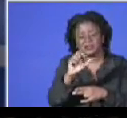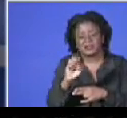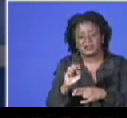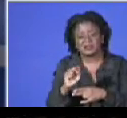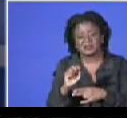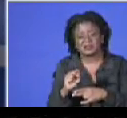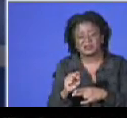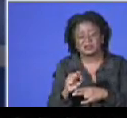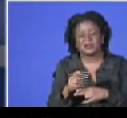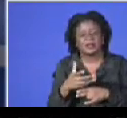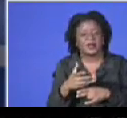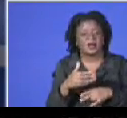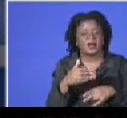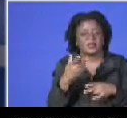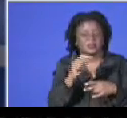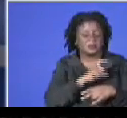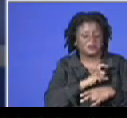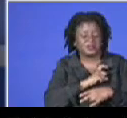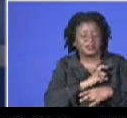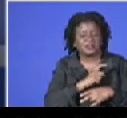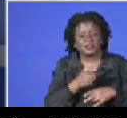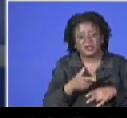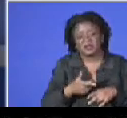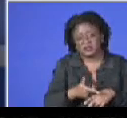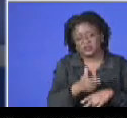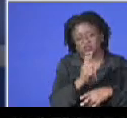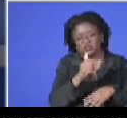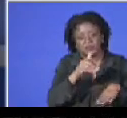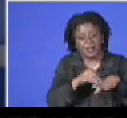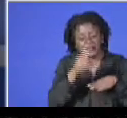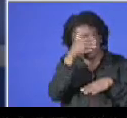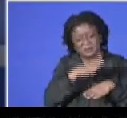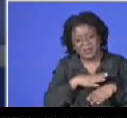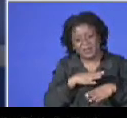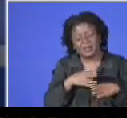fatally wounding him. We're told that prior to police